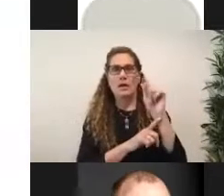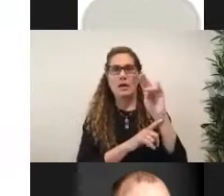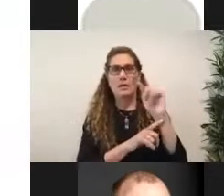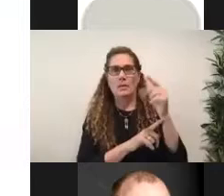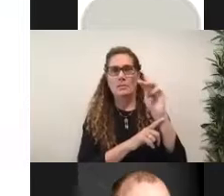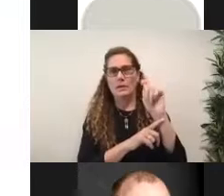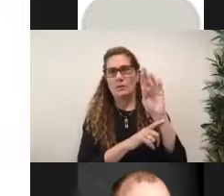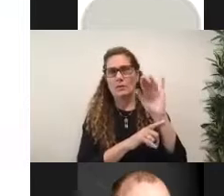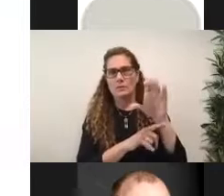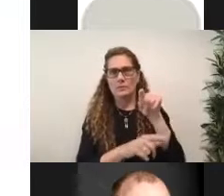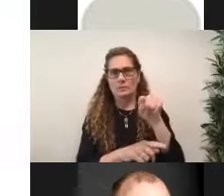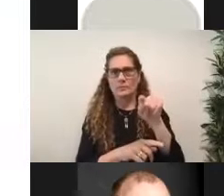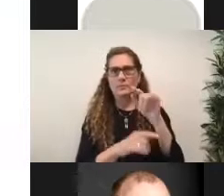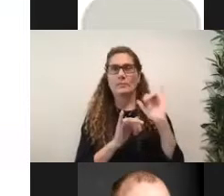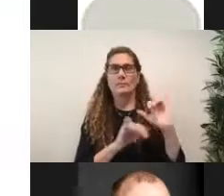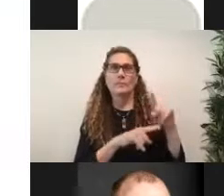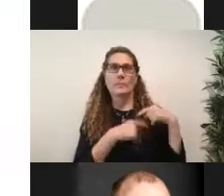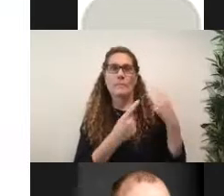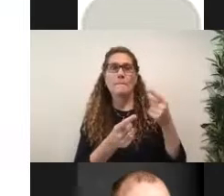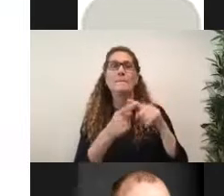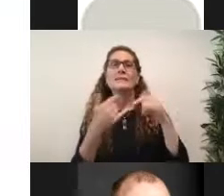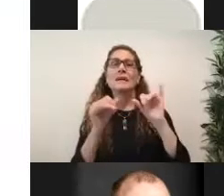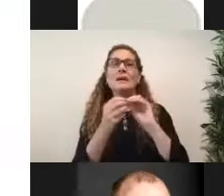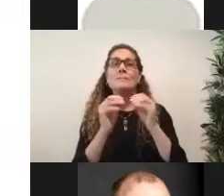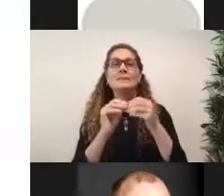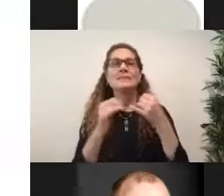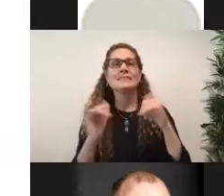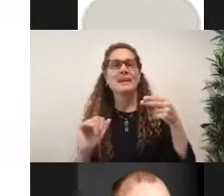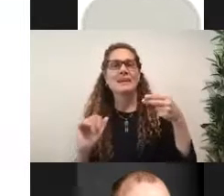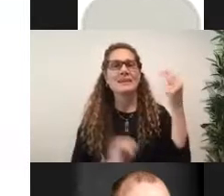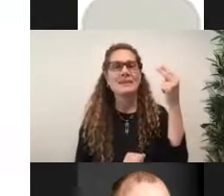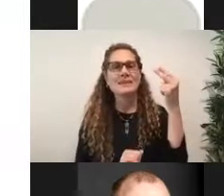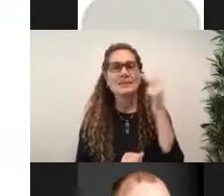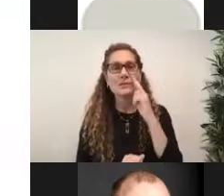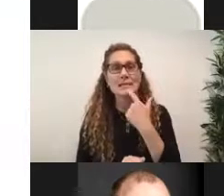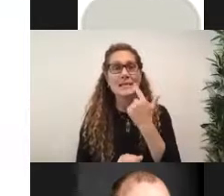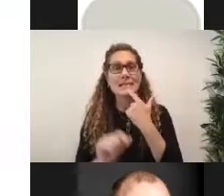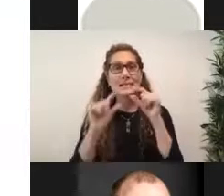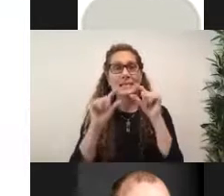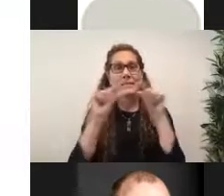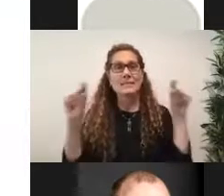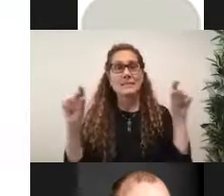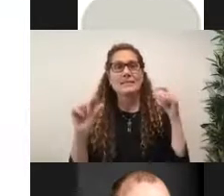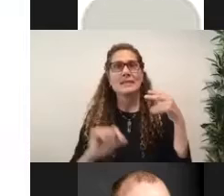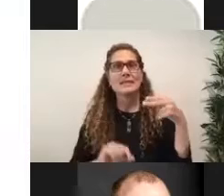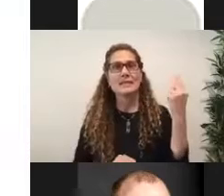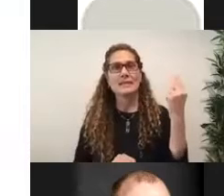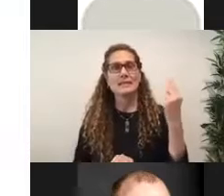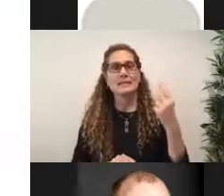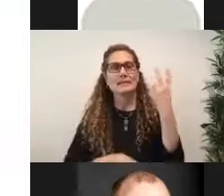high transmission. The 7-day percent positivity is 5.9% and remains in the moderate transmission